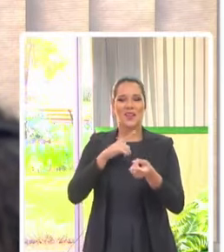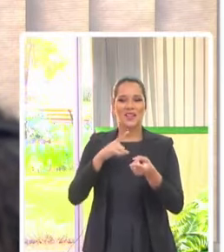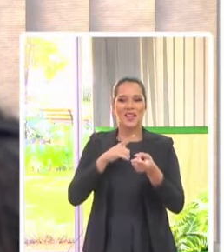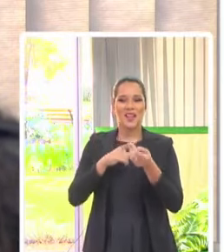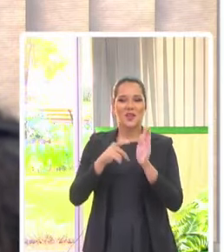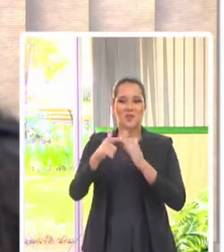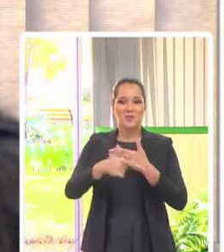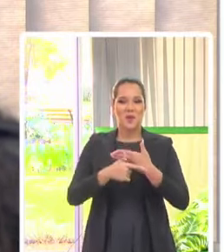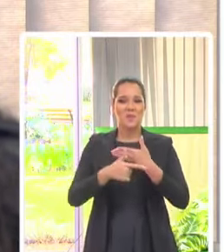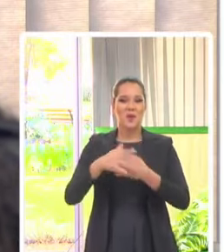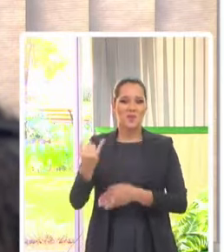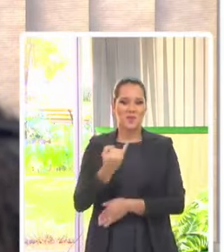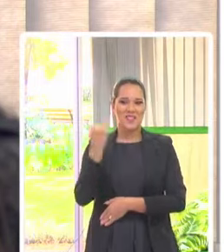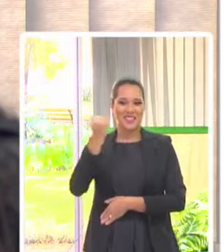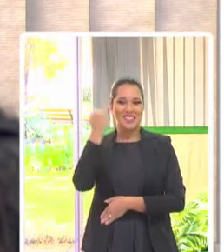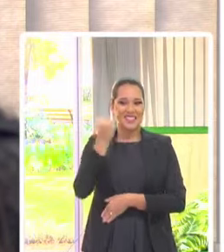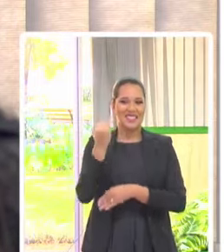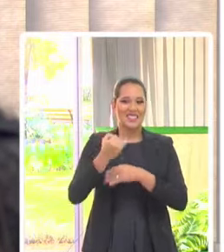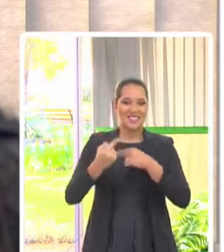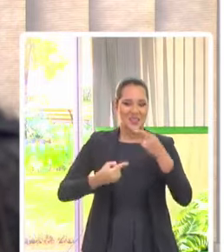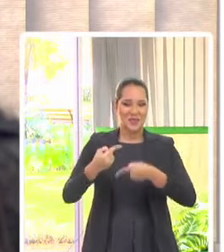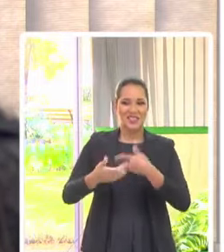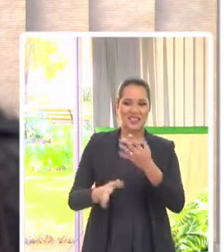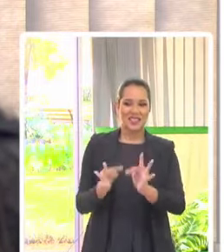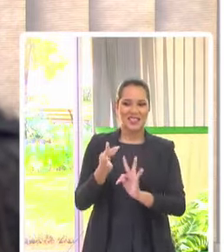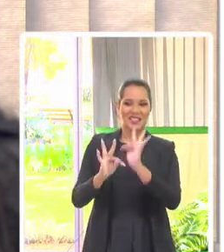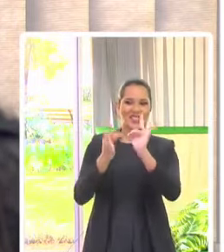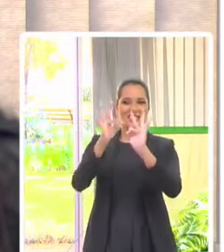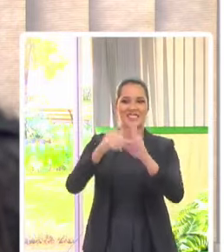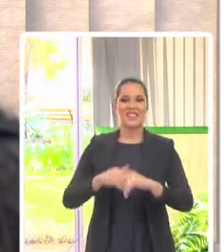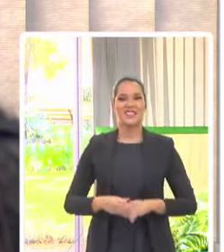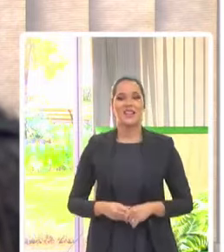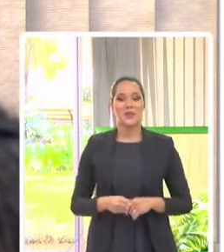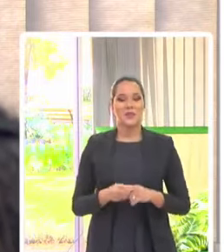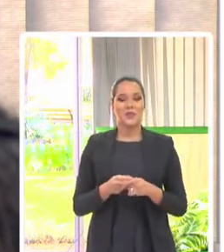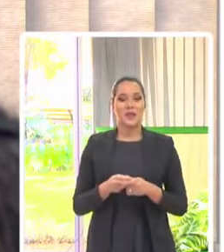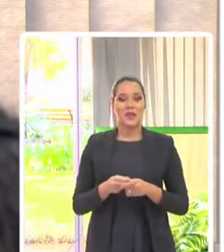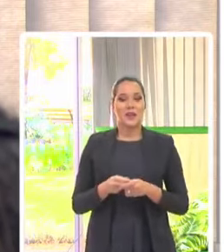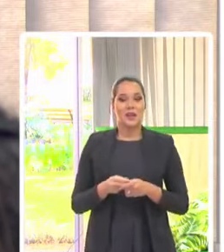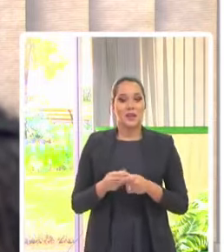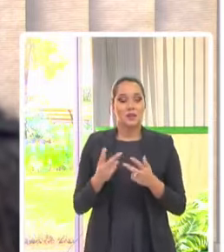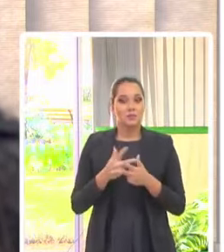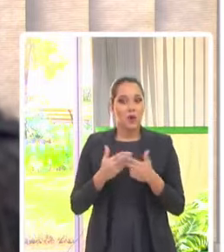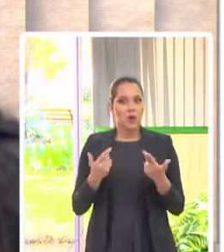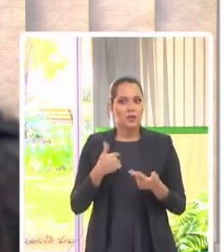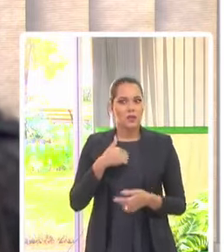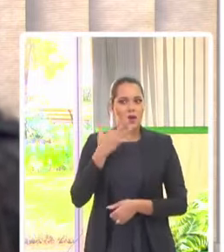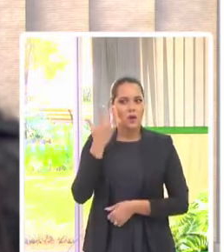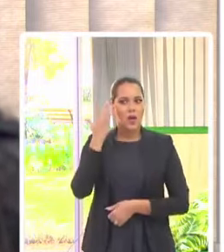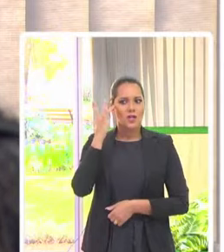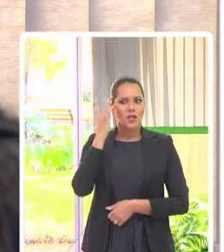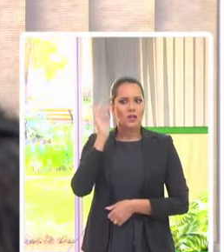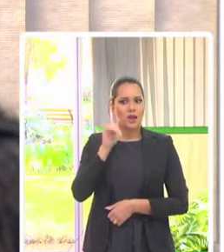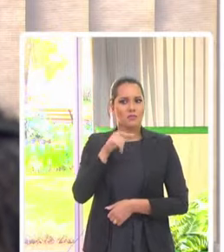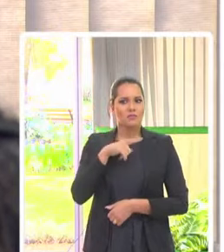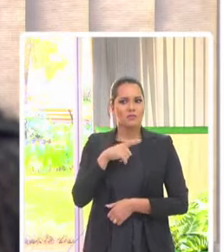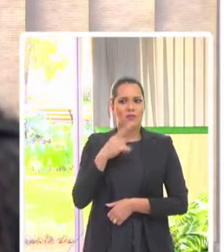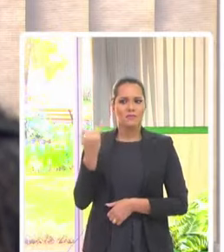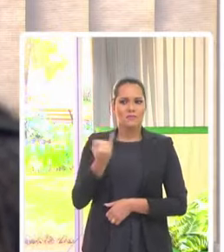conversation on technology. One thing I think was really important is to